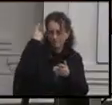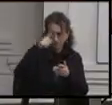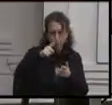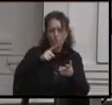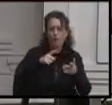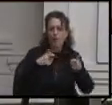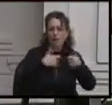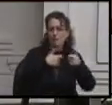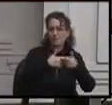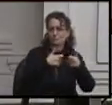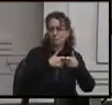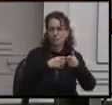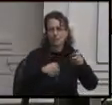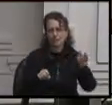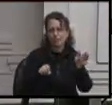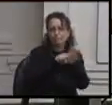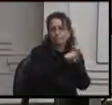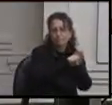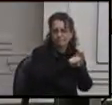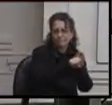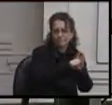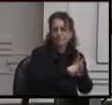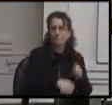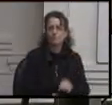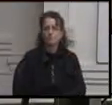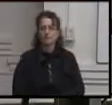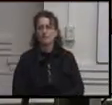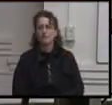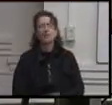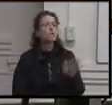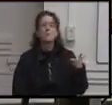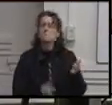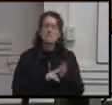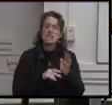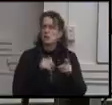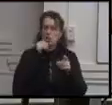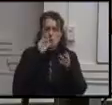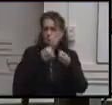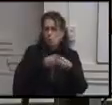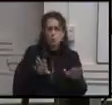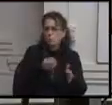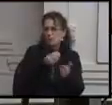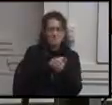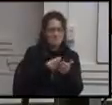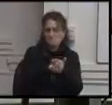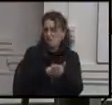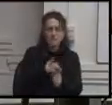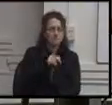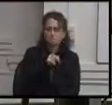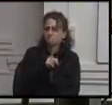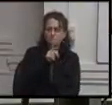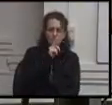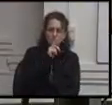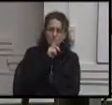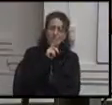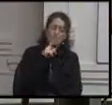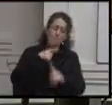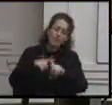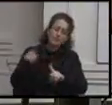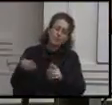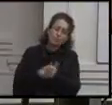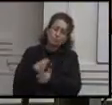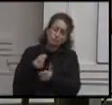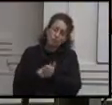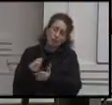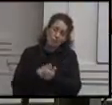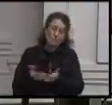to the town. So it's not exactly a loss if they're coming into town to charge, and ideally to be shopping as well.